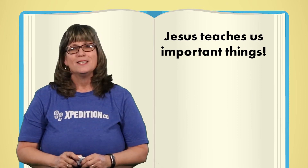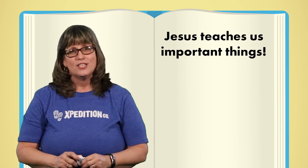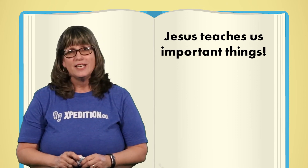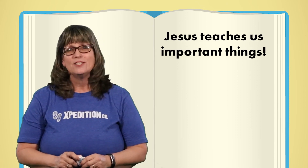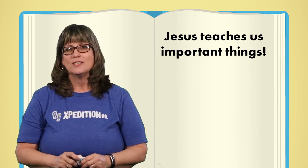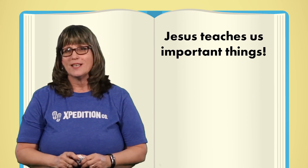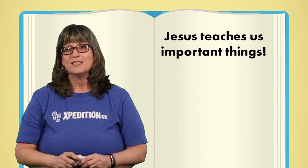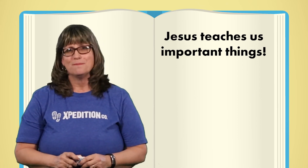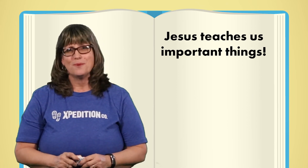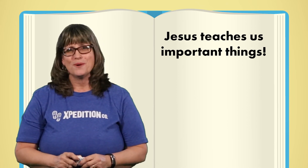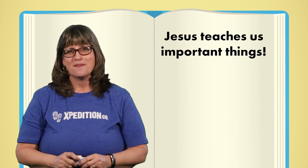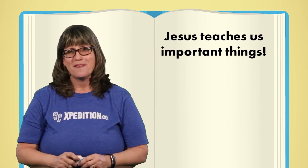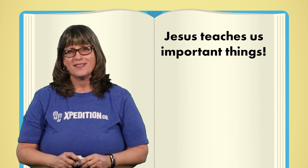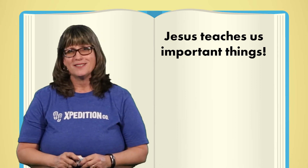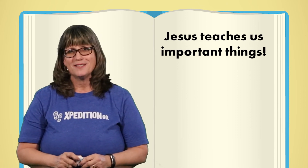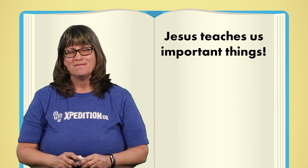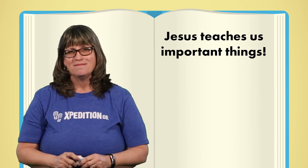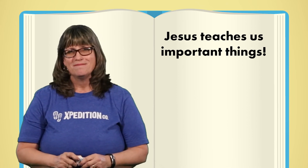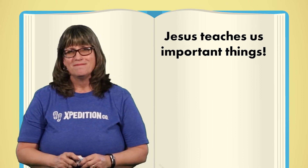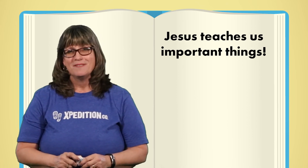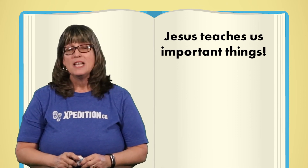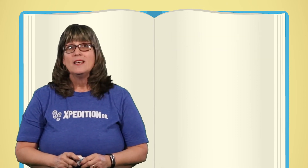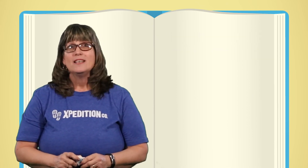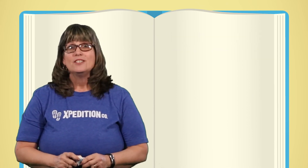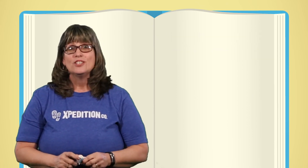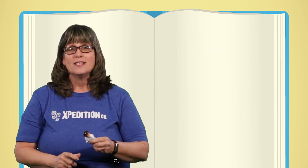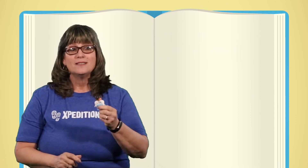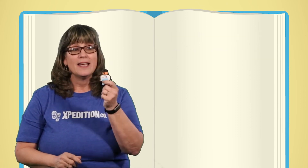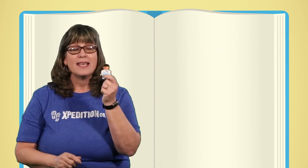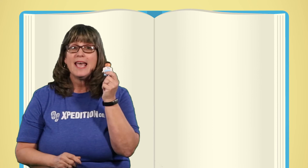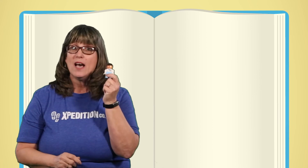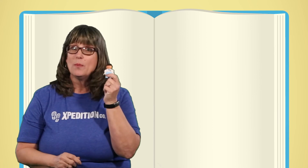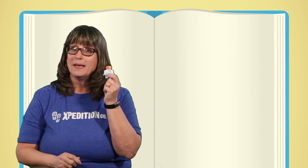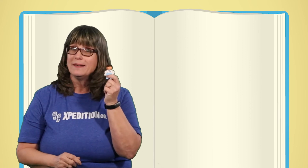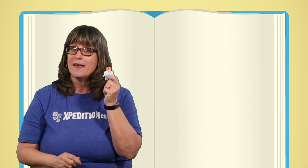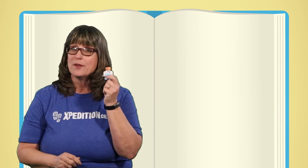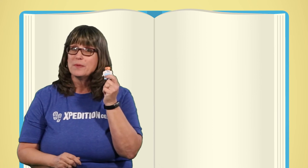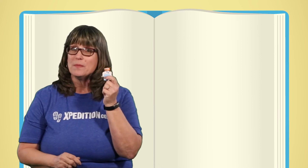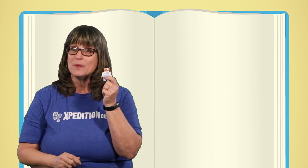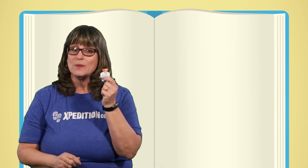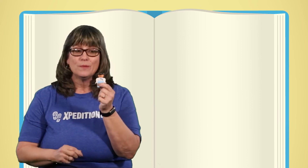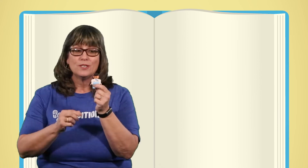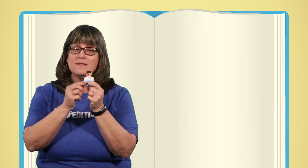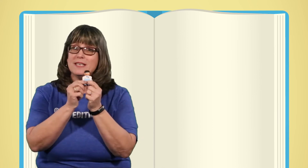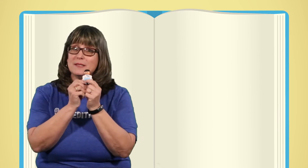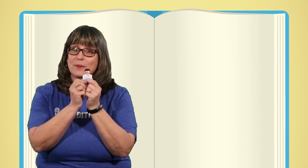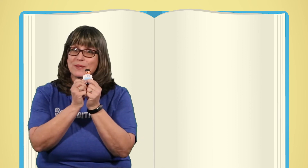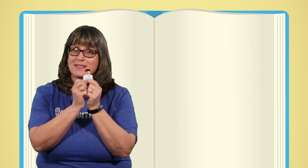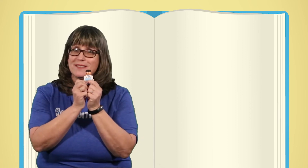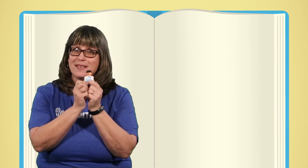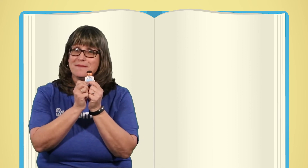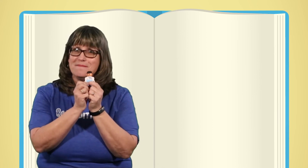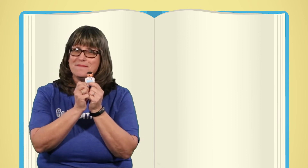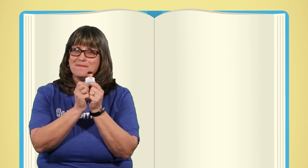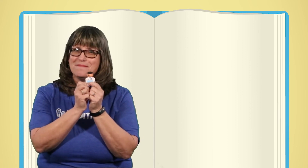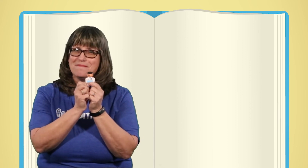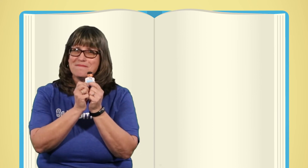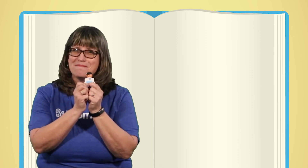Jesus teaches us important things. Just like helping other people, which this person